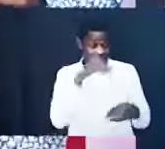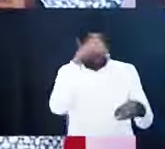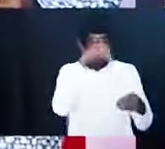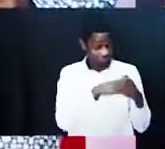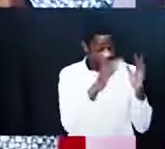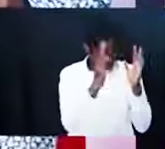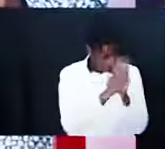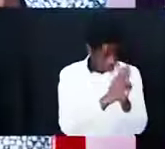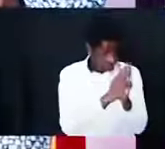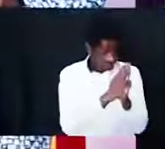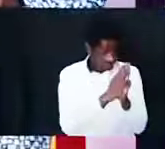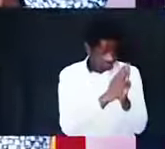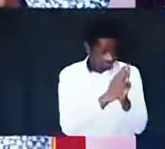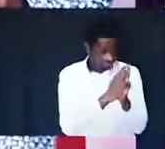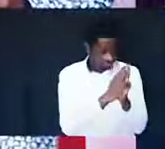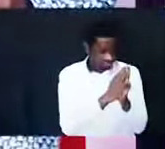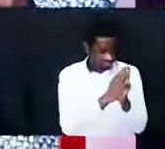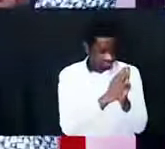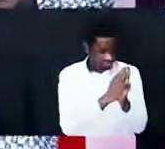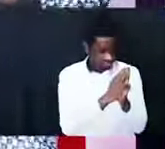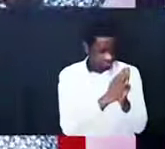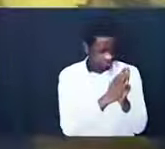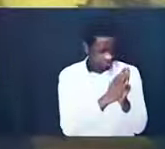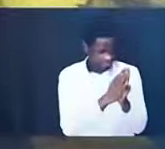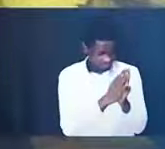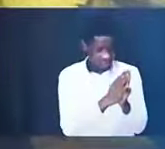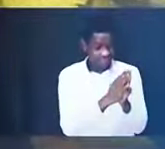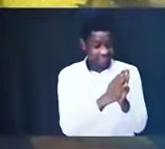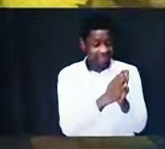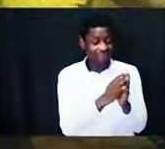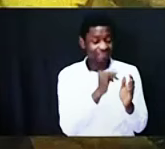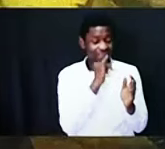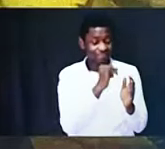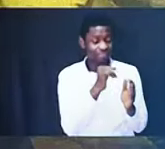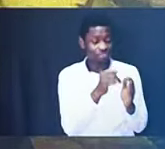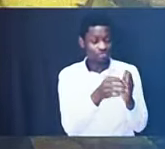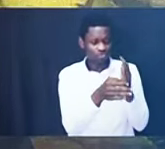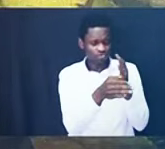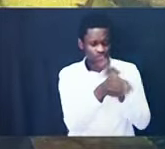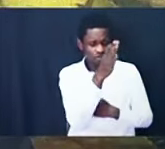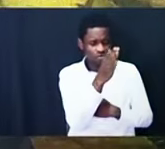prayer is the word of God before God.